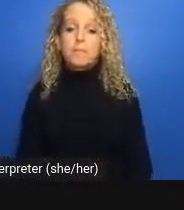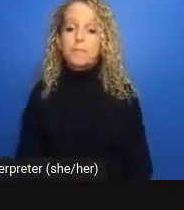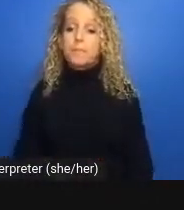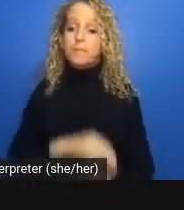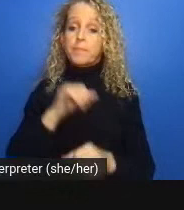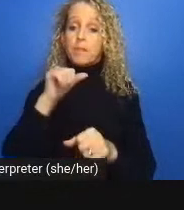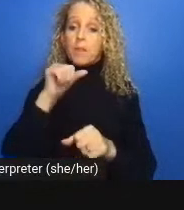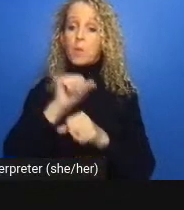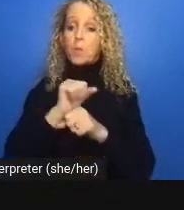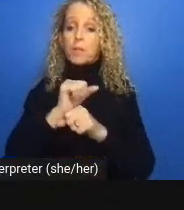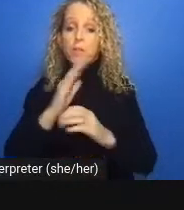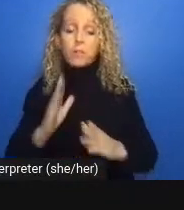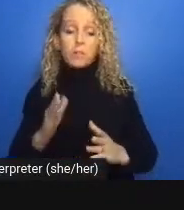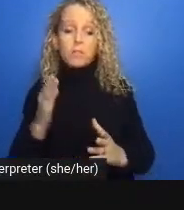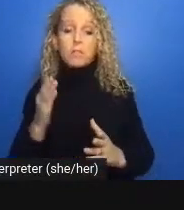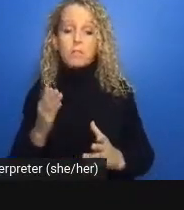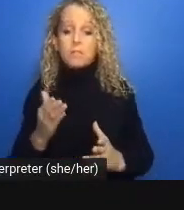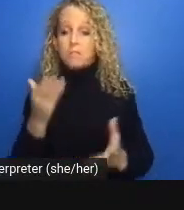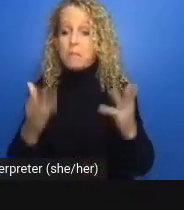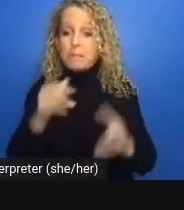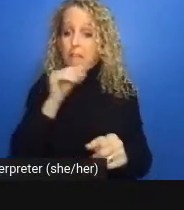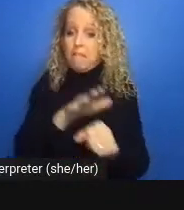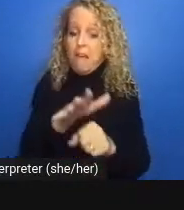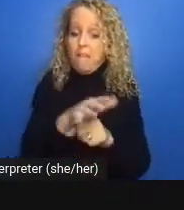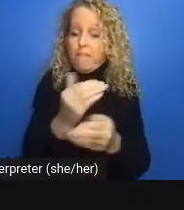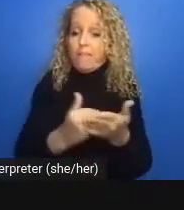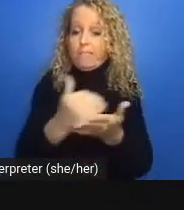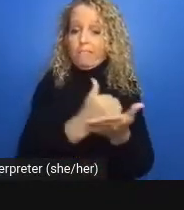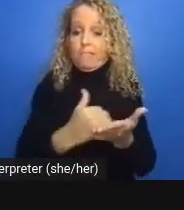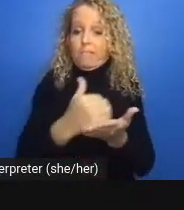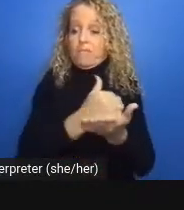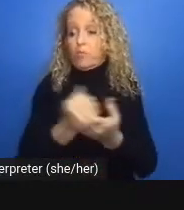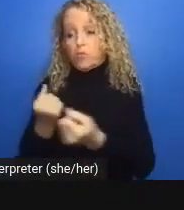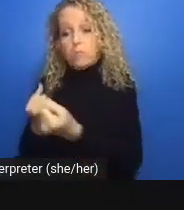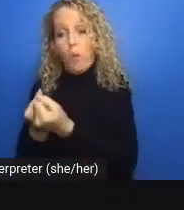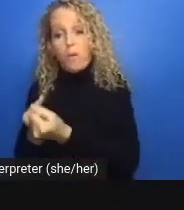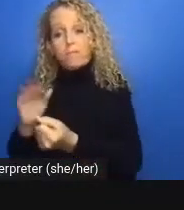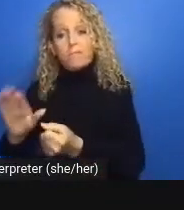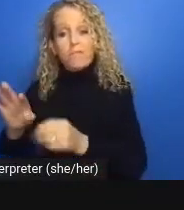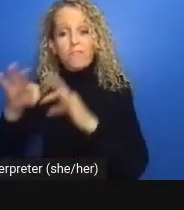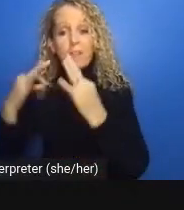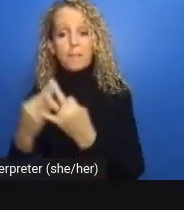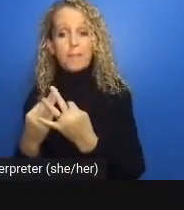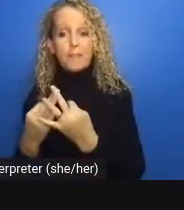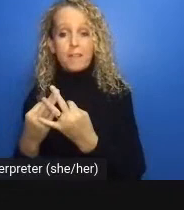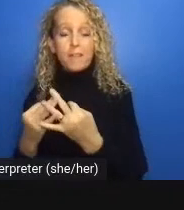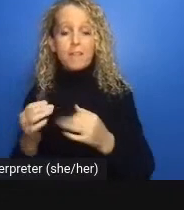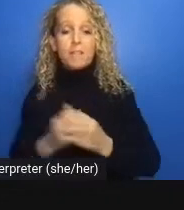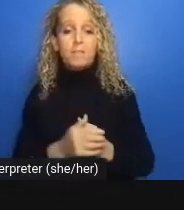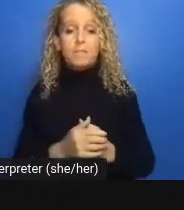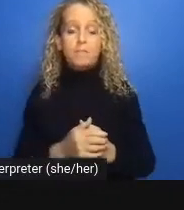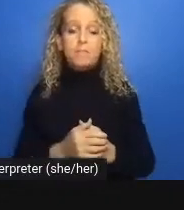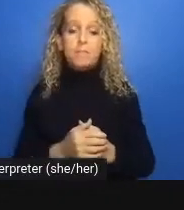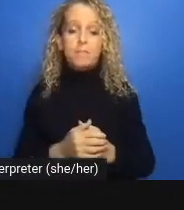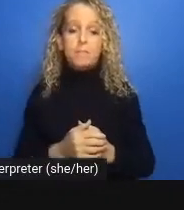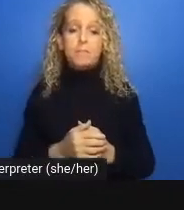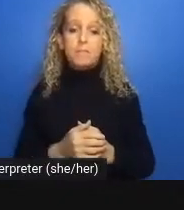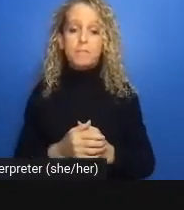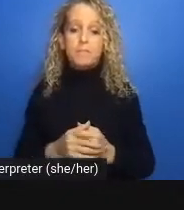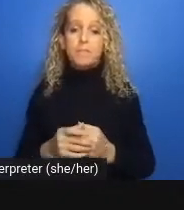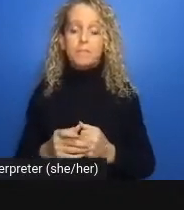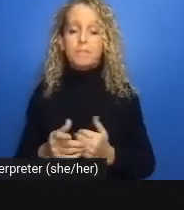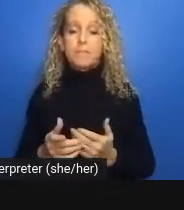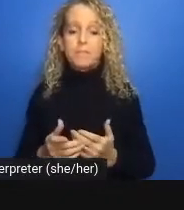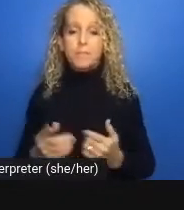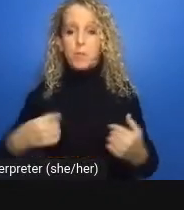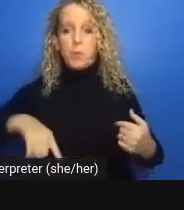make the money they needed to support their families as well. So, you know, that caring piece of we weren't sure whether or not we'd have the employment